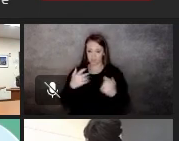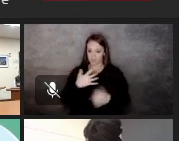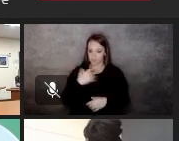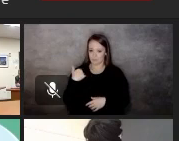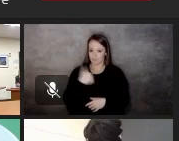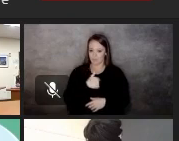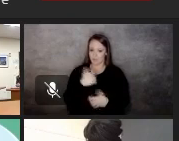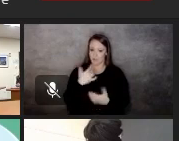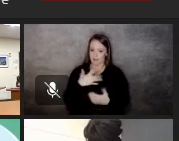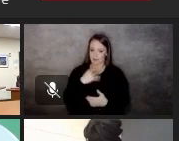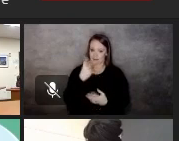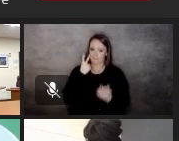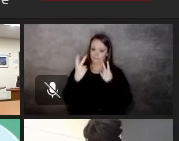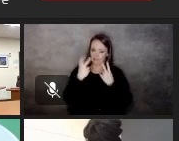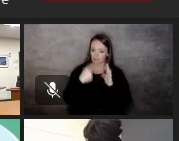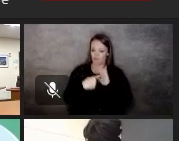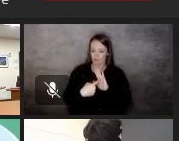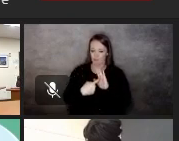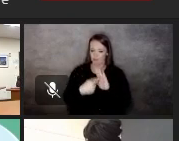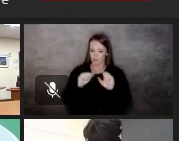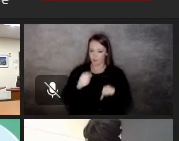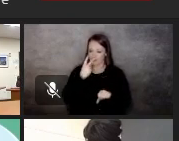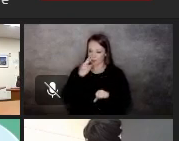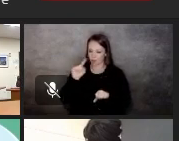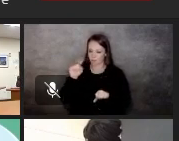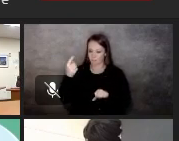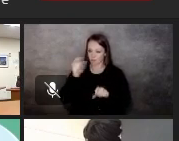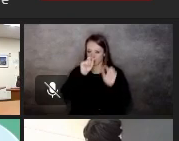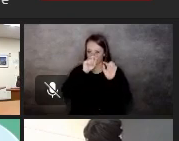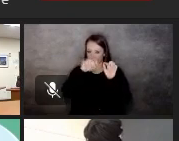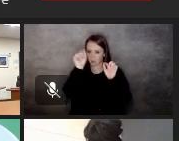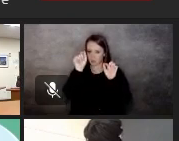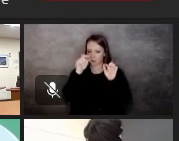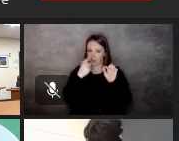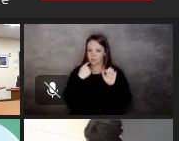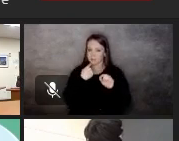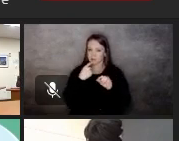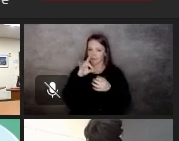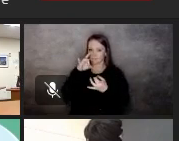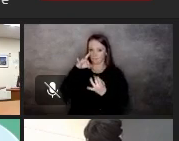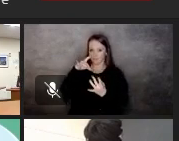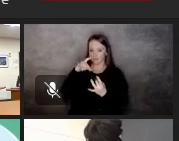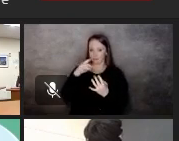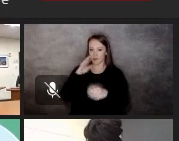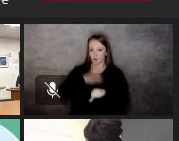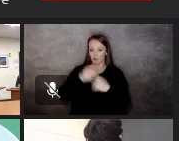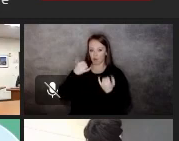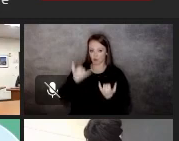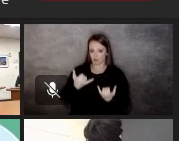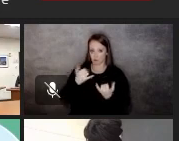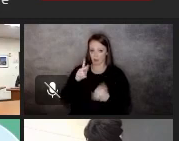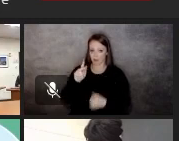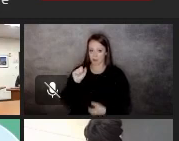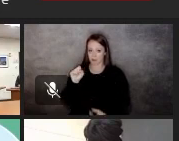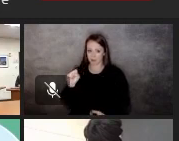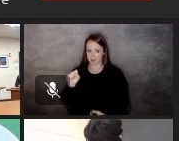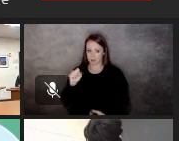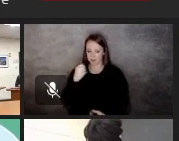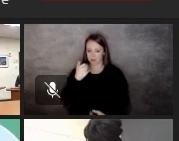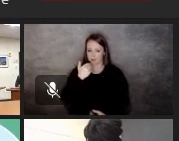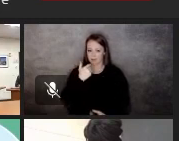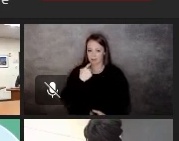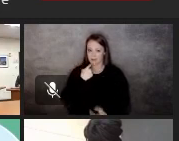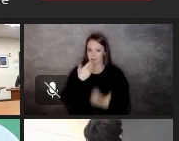representation. So you can see that first mark up there that says feedback on the current cast, and it has that big thank you bubble. Thank